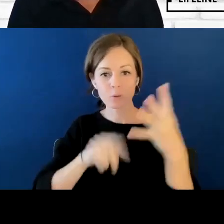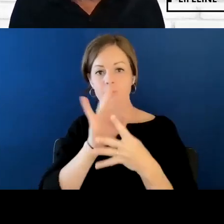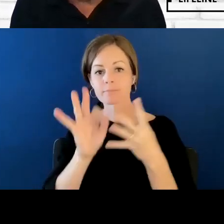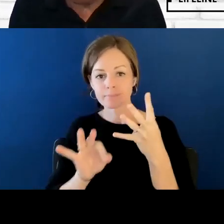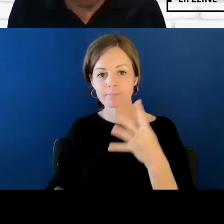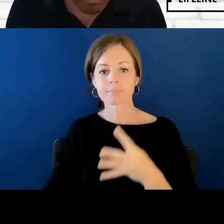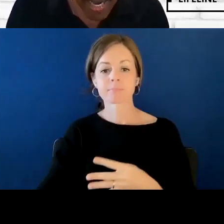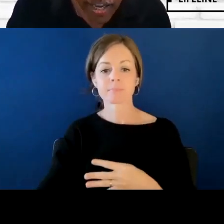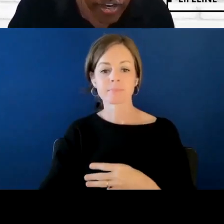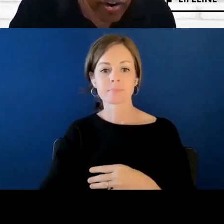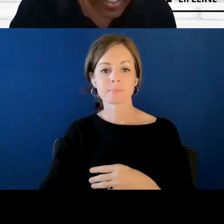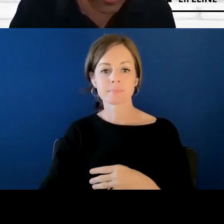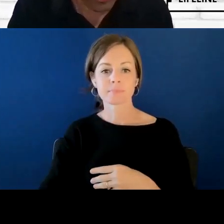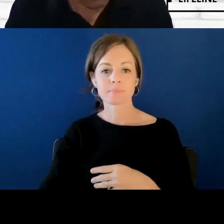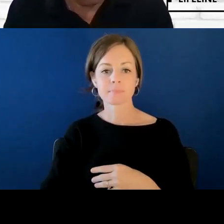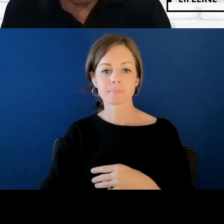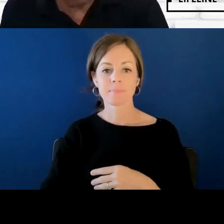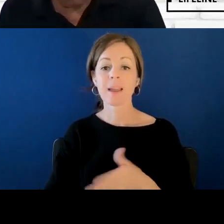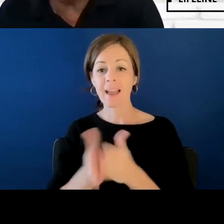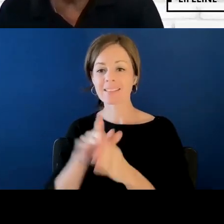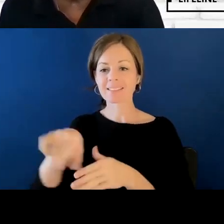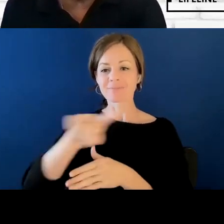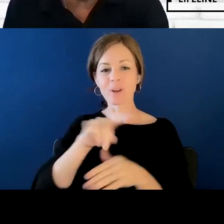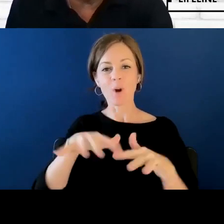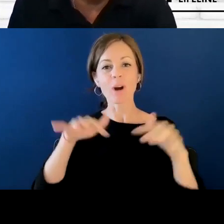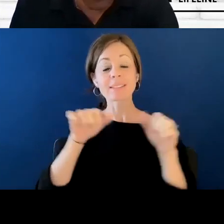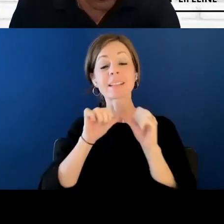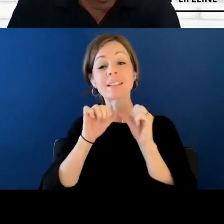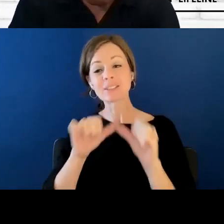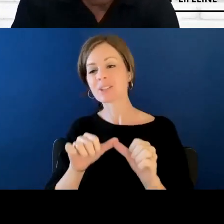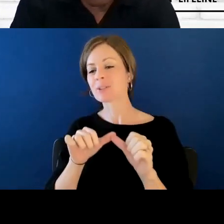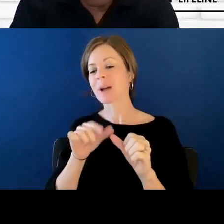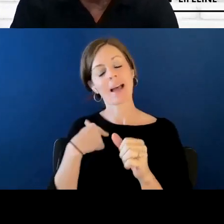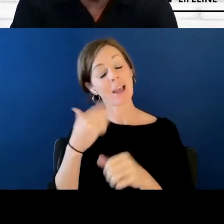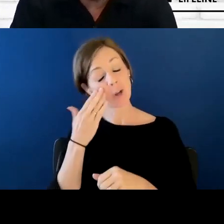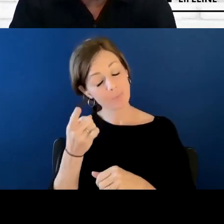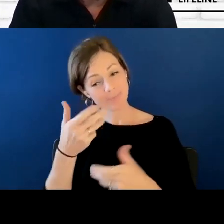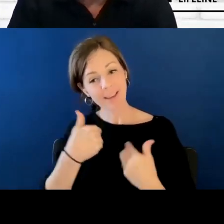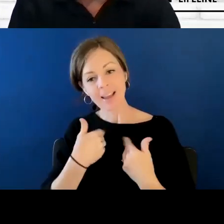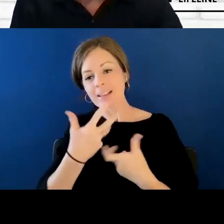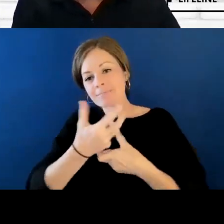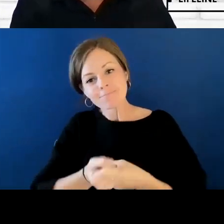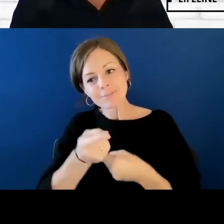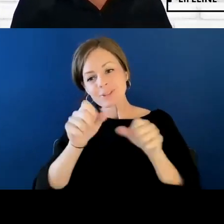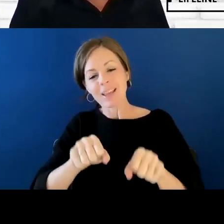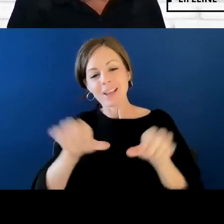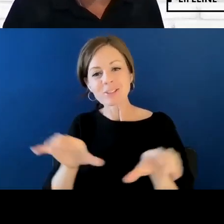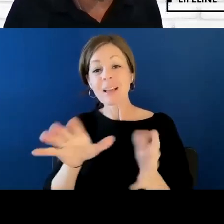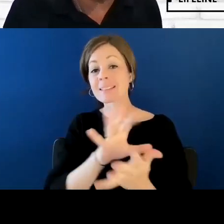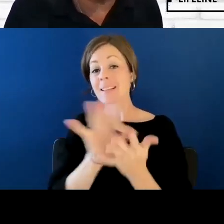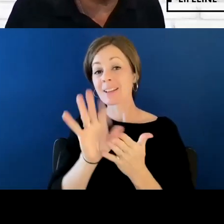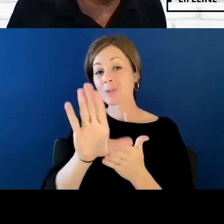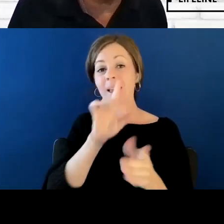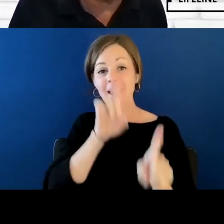And I'm asking this amazing audience to continue to do what I know and have faith in you that you do. Select your answers and